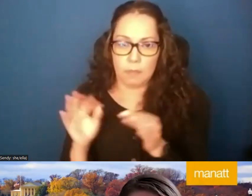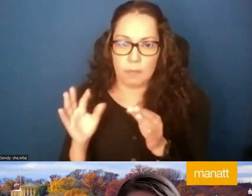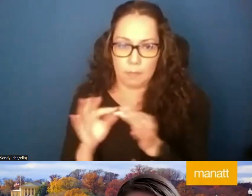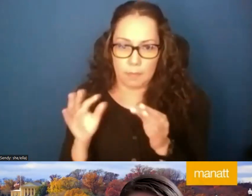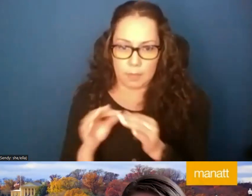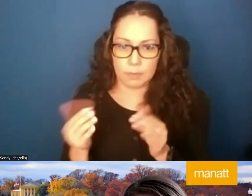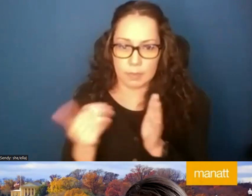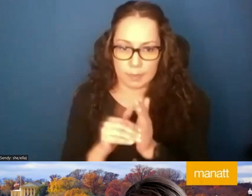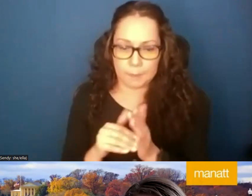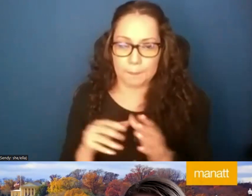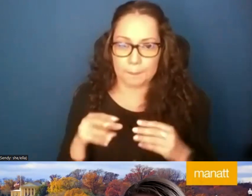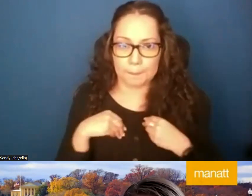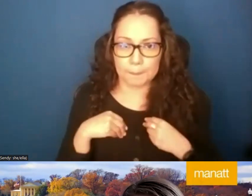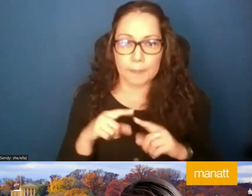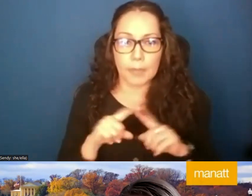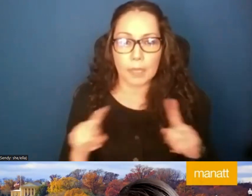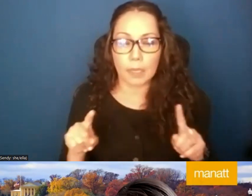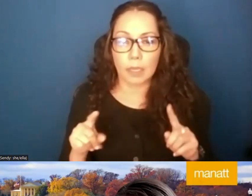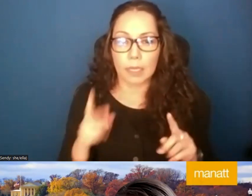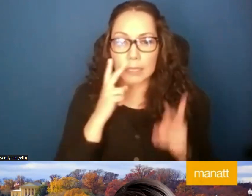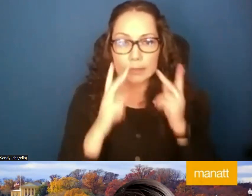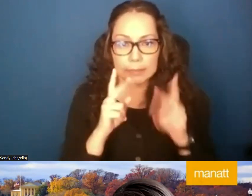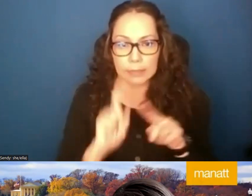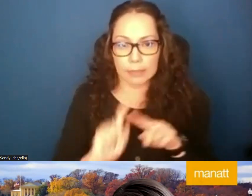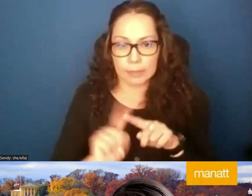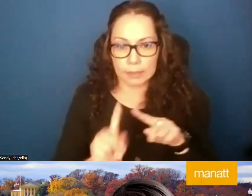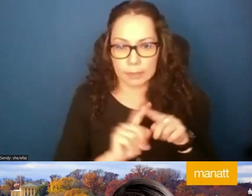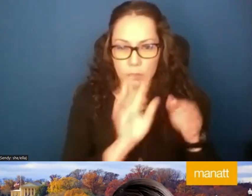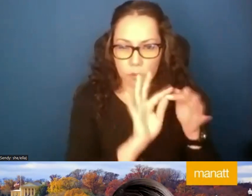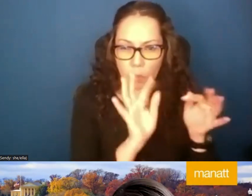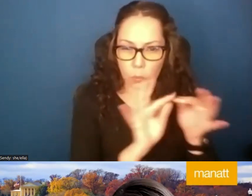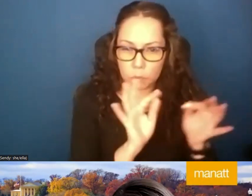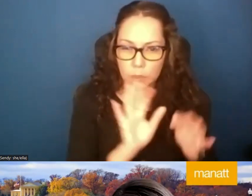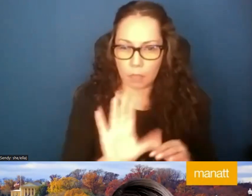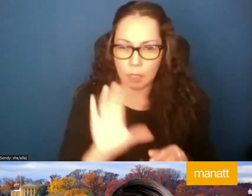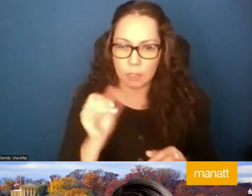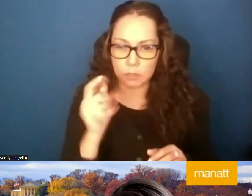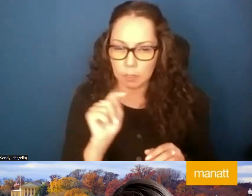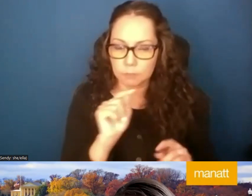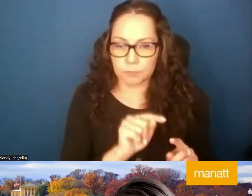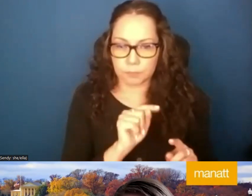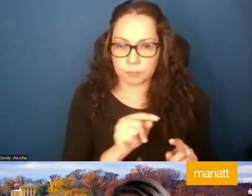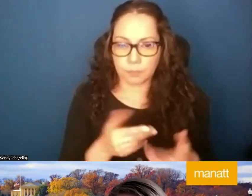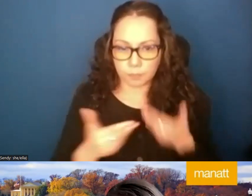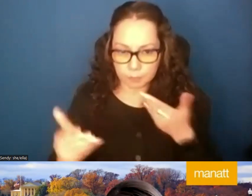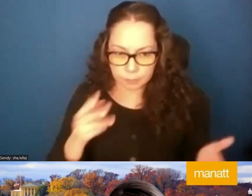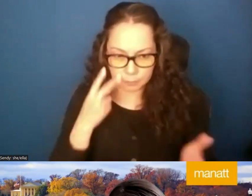I am seeing some additional notes in the chat as well invite folks to look at that.